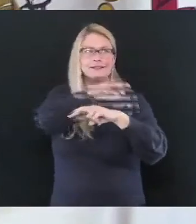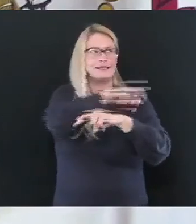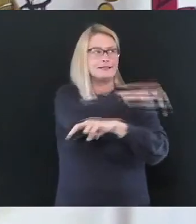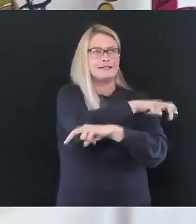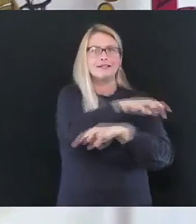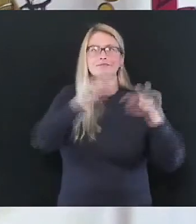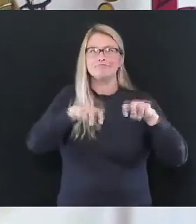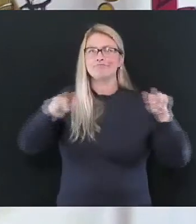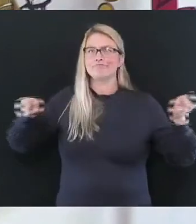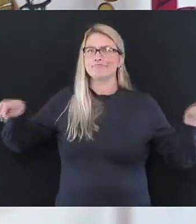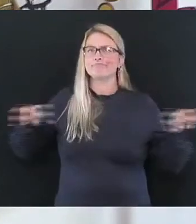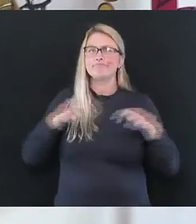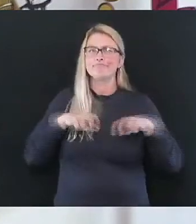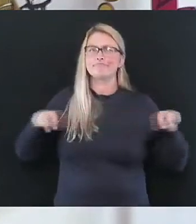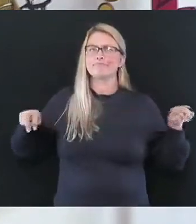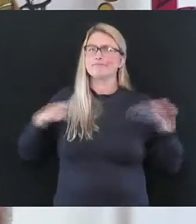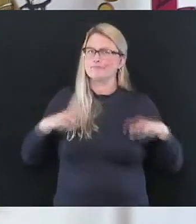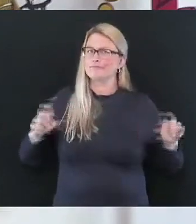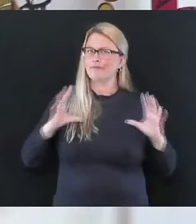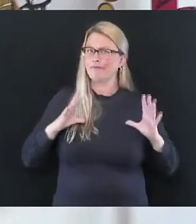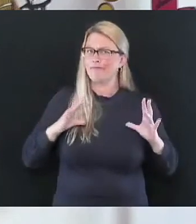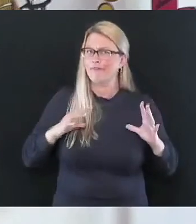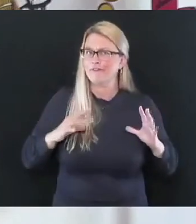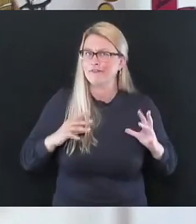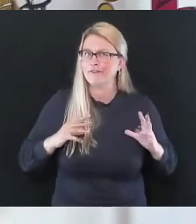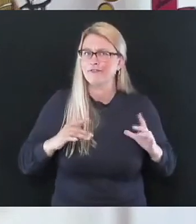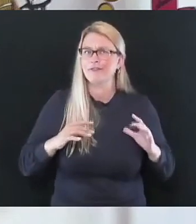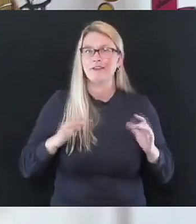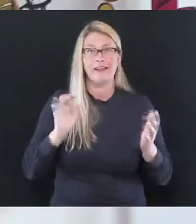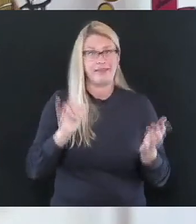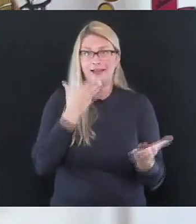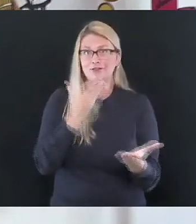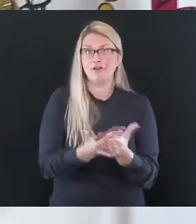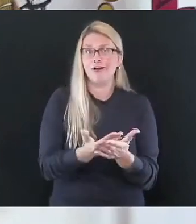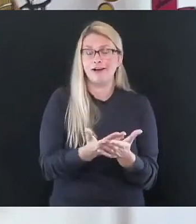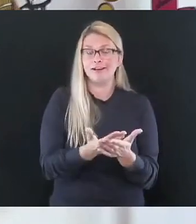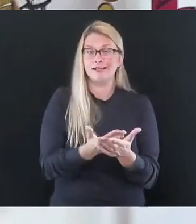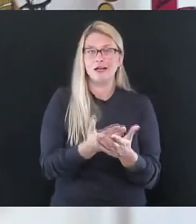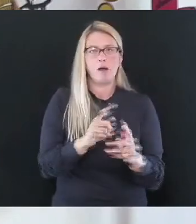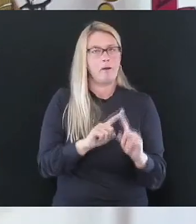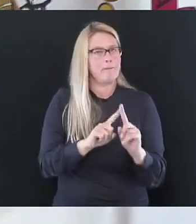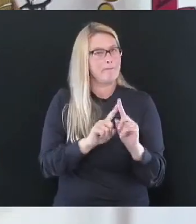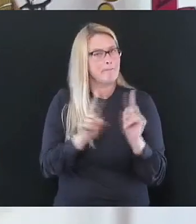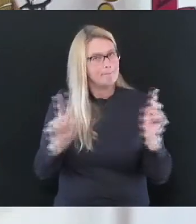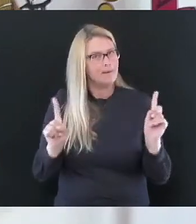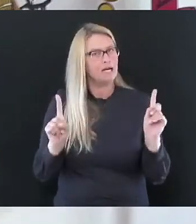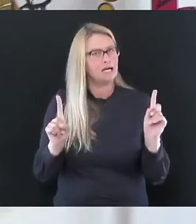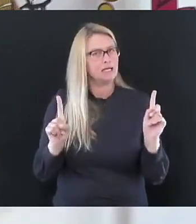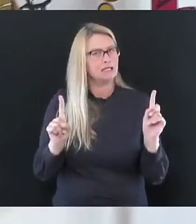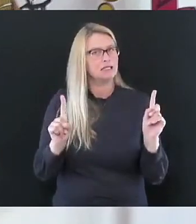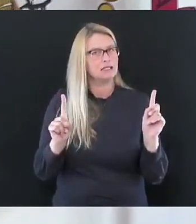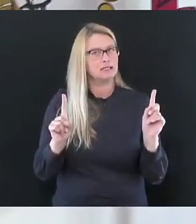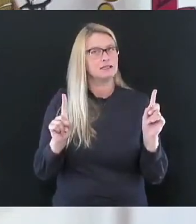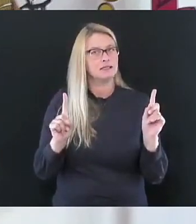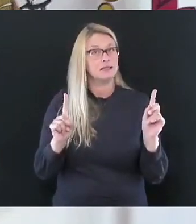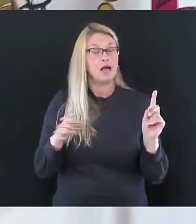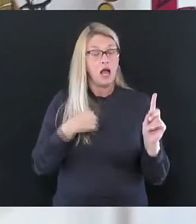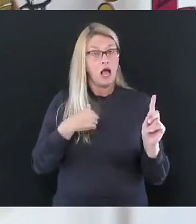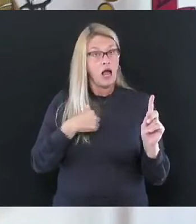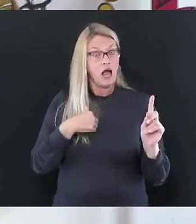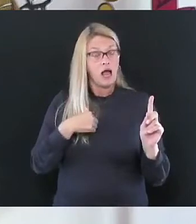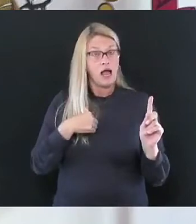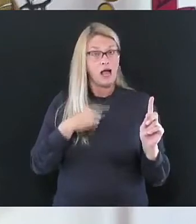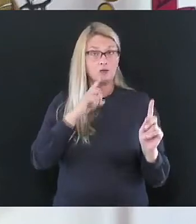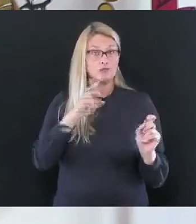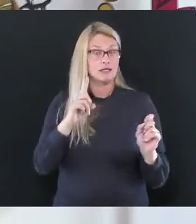area in a whole lot easier way. You're dead on the money, right? It's just, and I would encourage